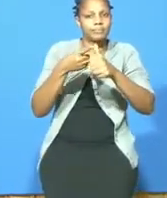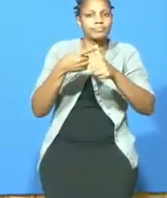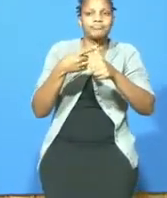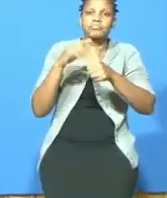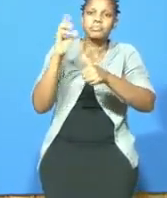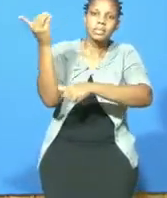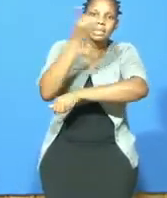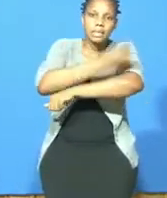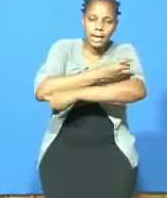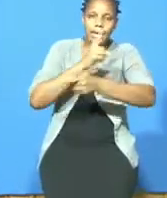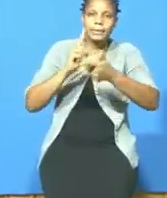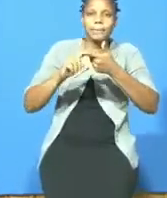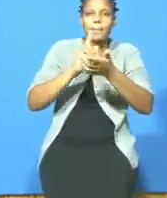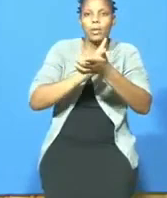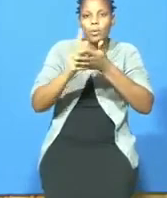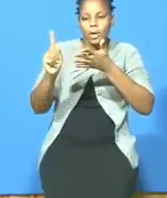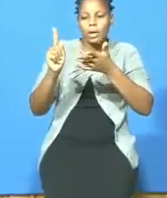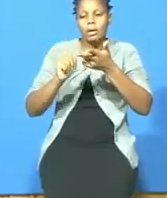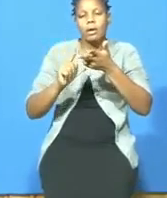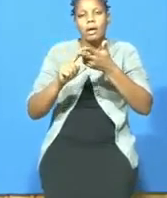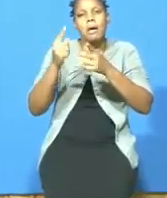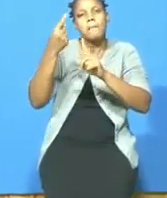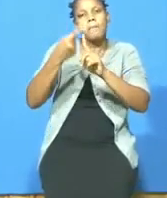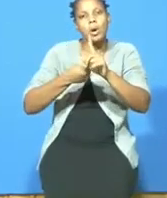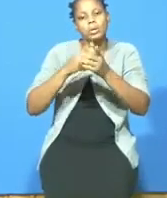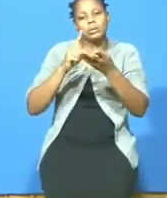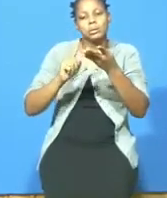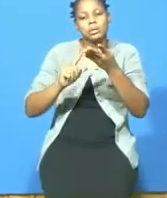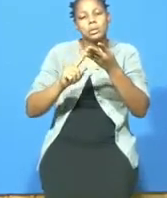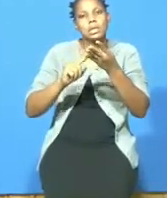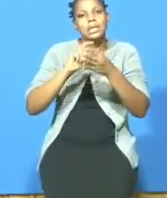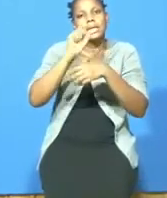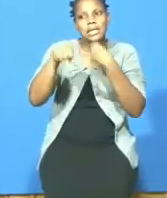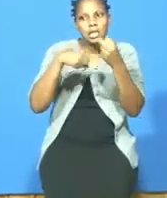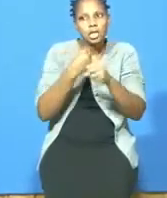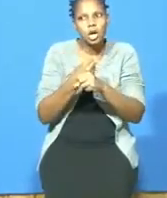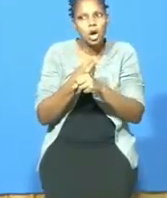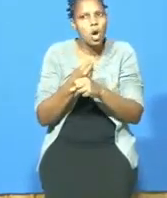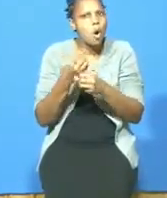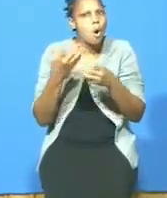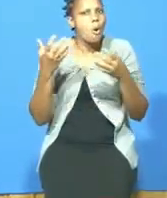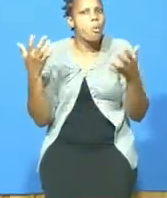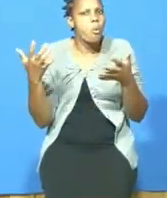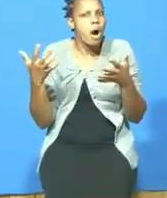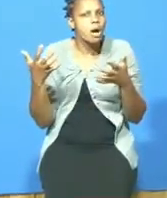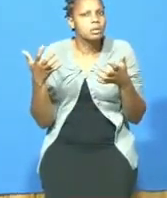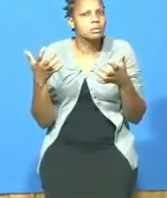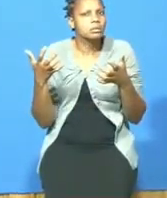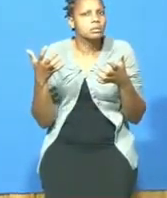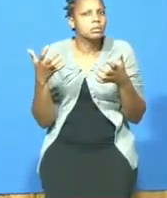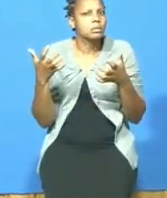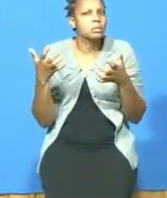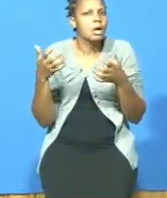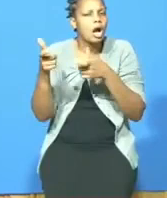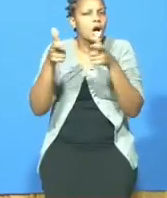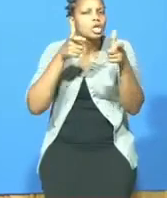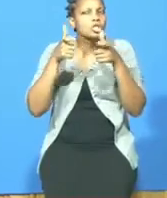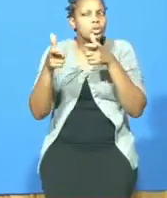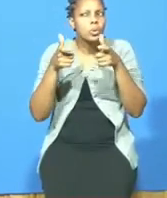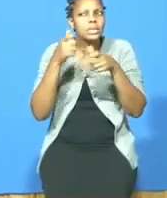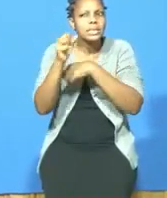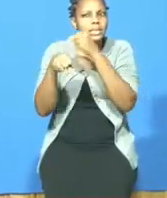day, week, month, year. What regulates the week? It is the Sabbath of the Lord. For